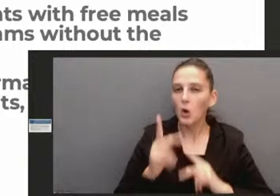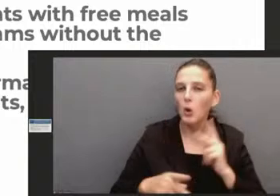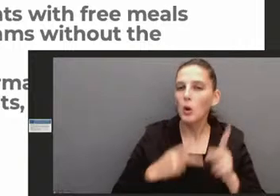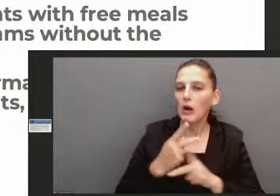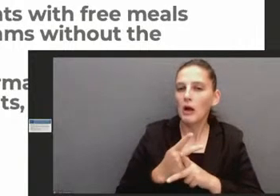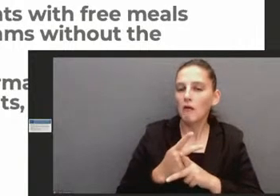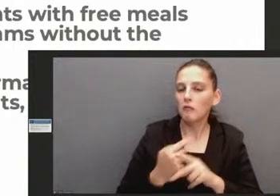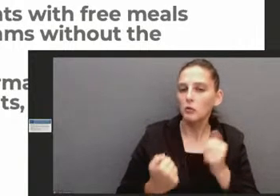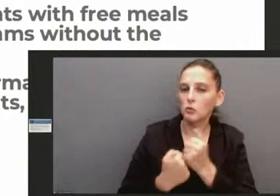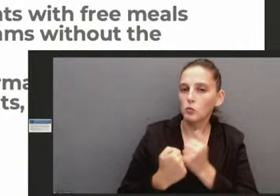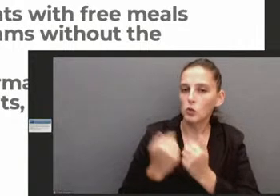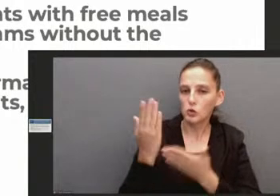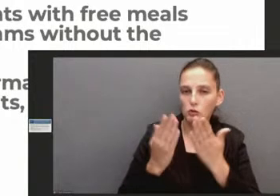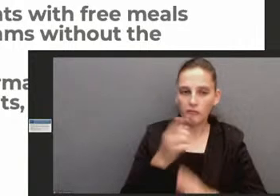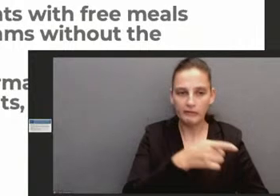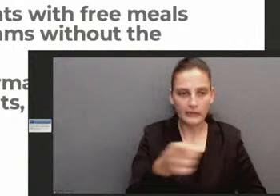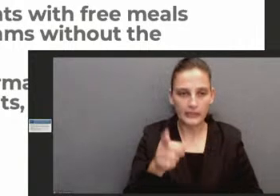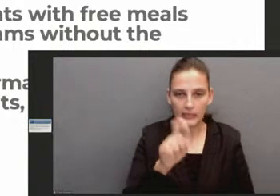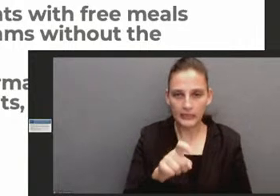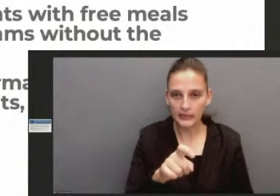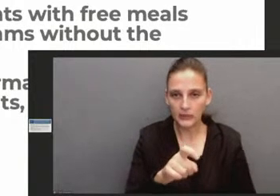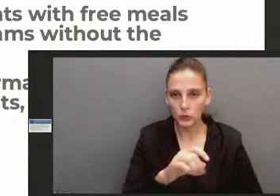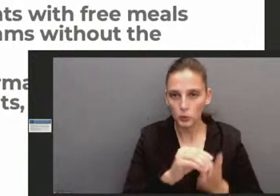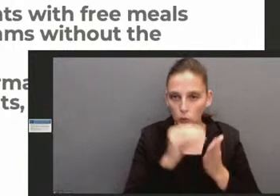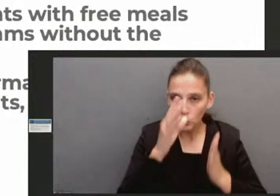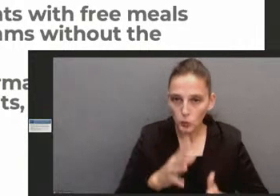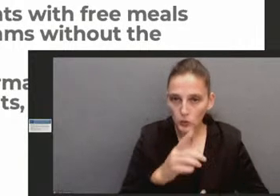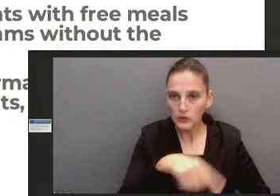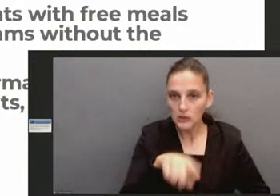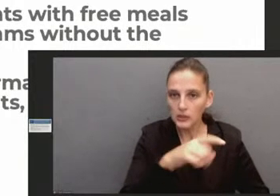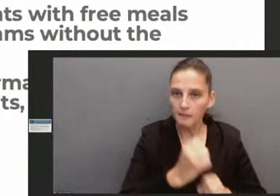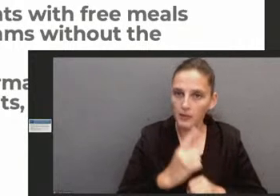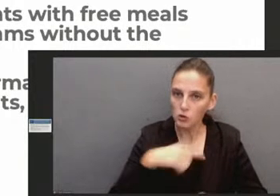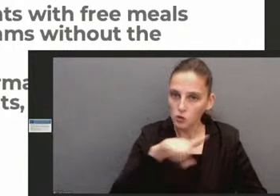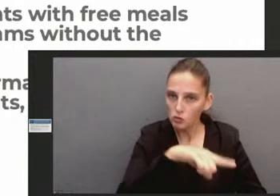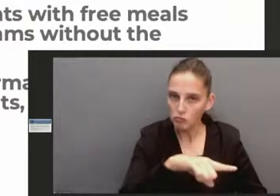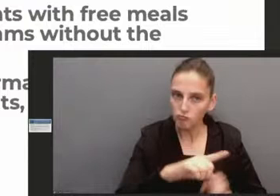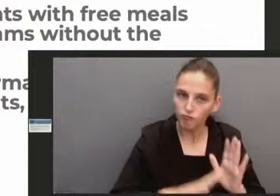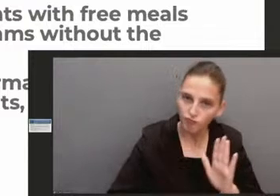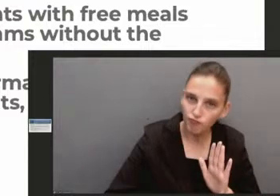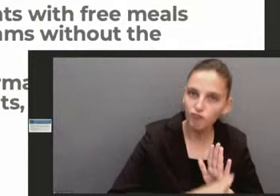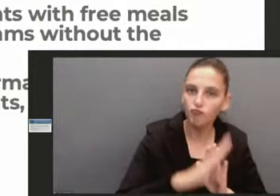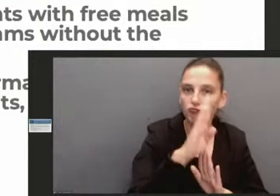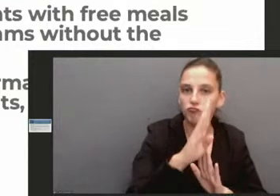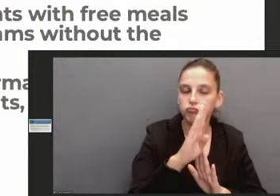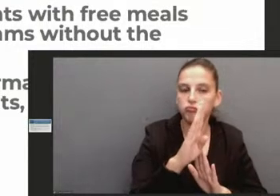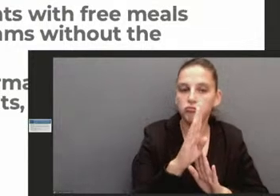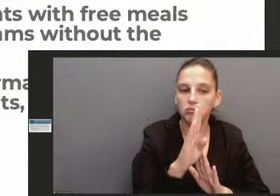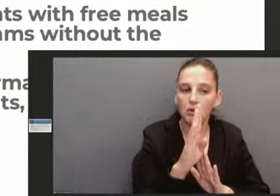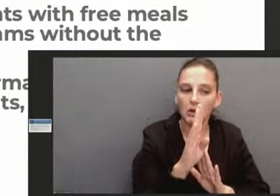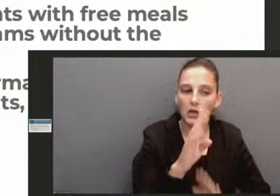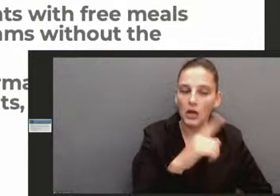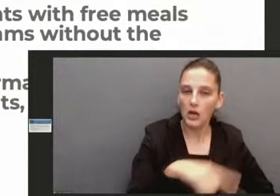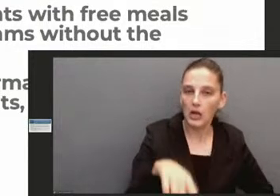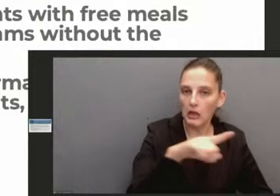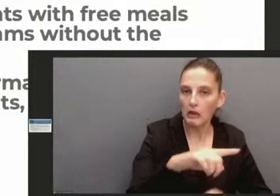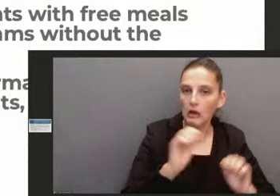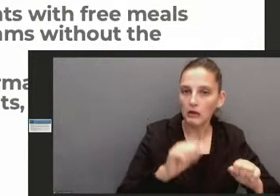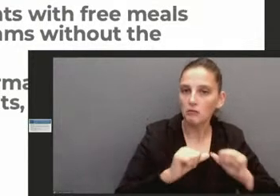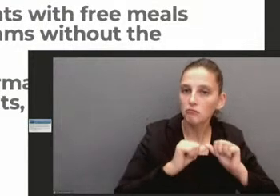and programs they need to ensure that they are thriving and are able to maintain